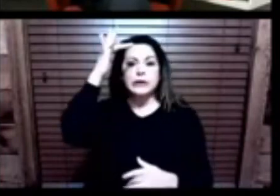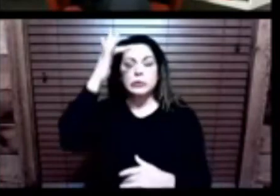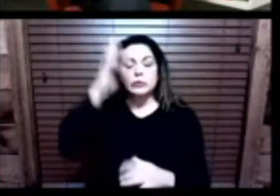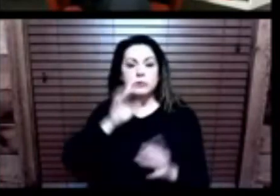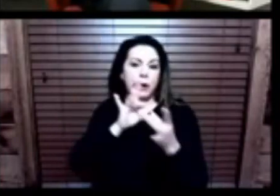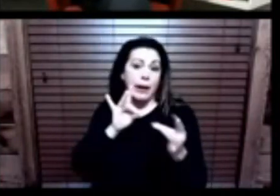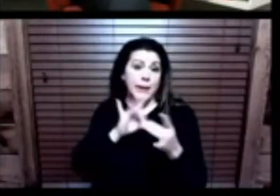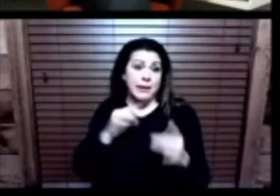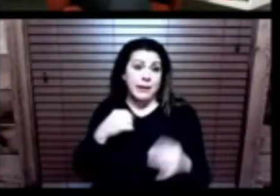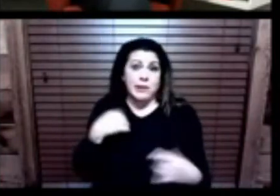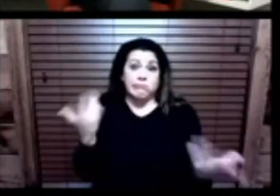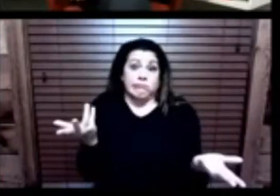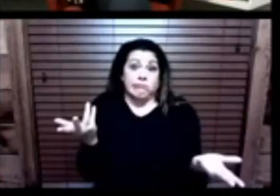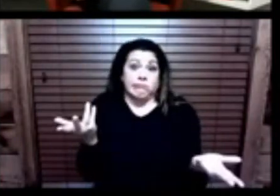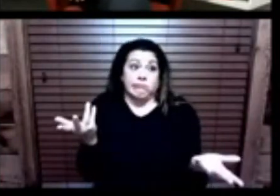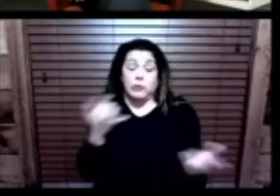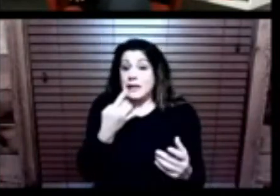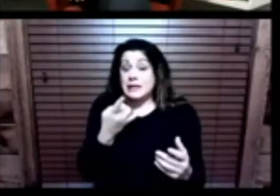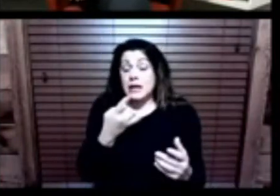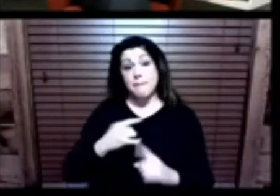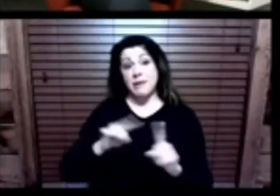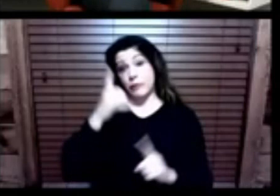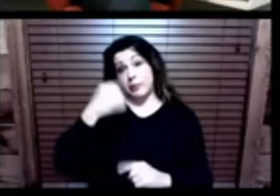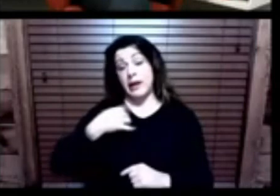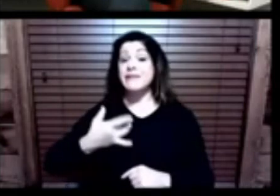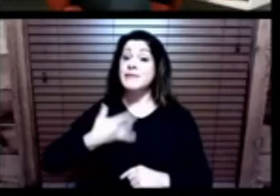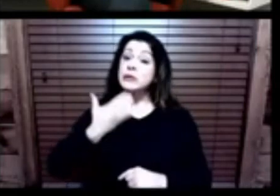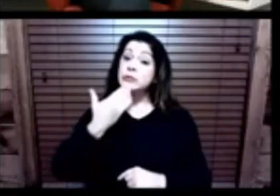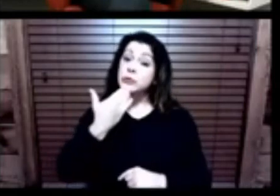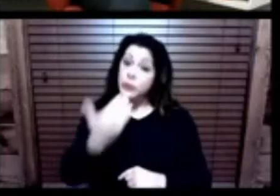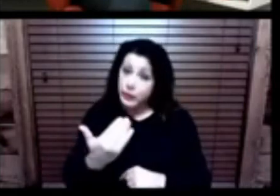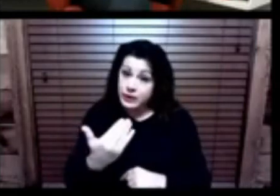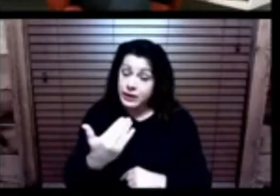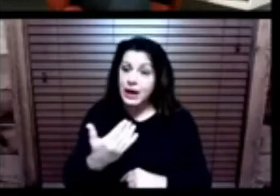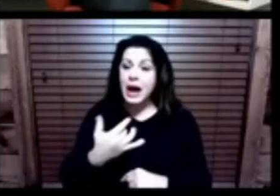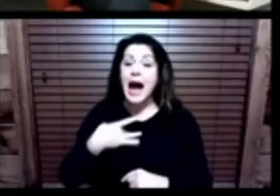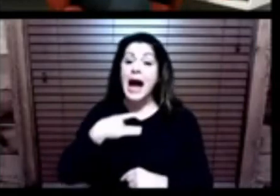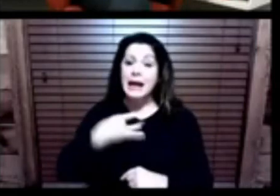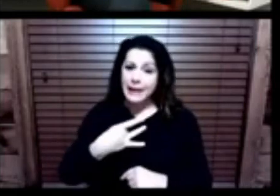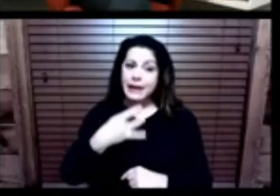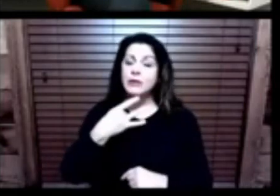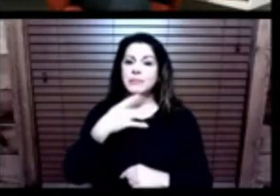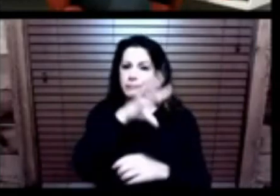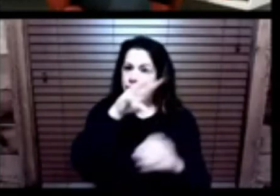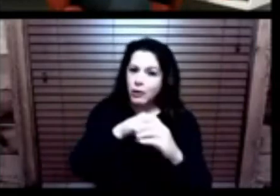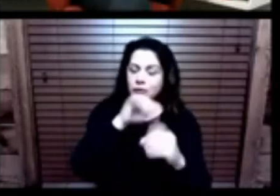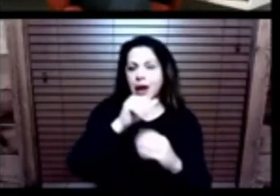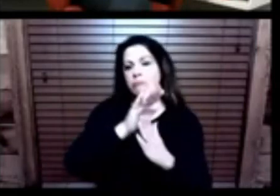even know what the hell to say other than it feels good and I like doing it. But as a matter of